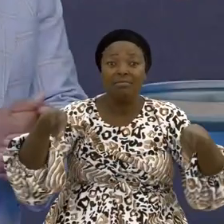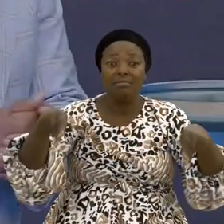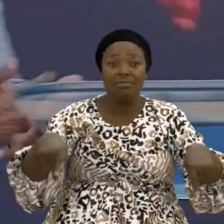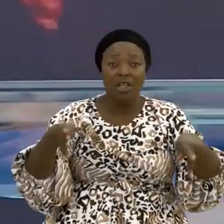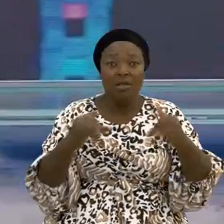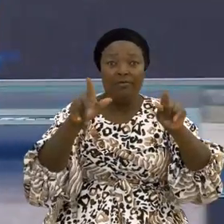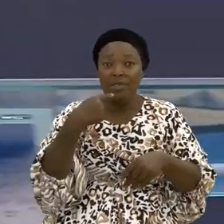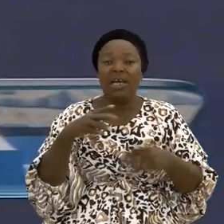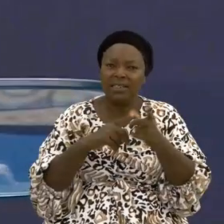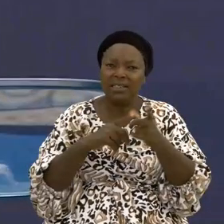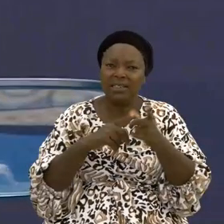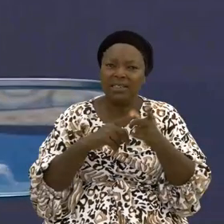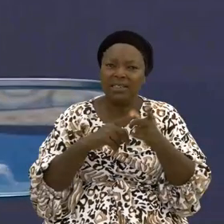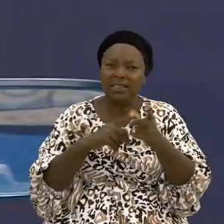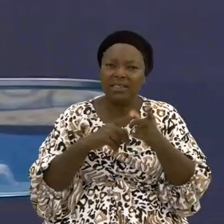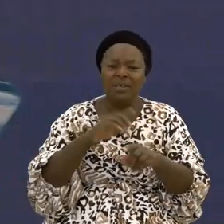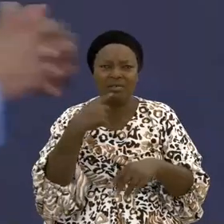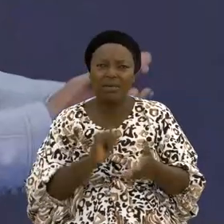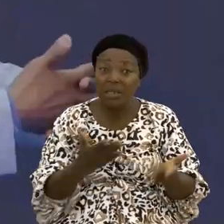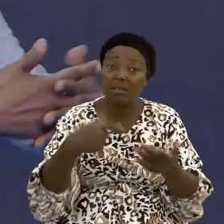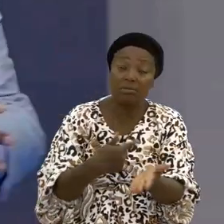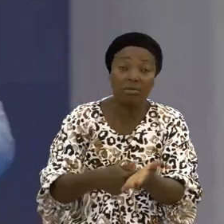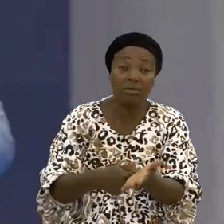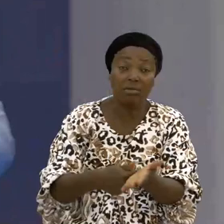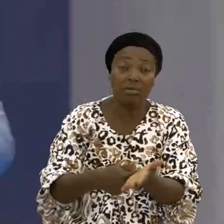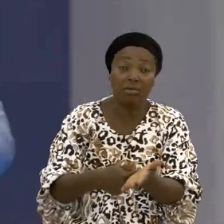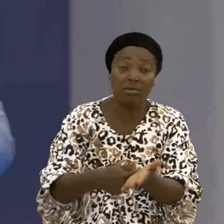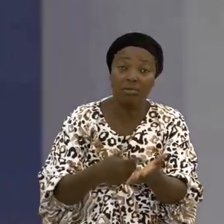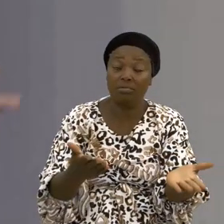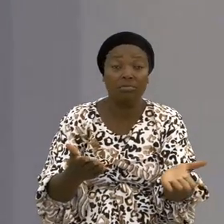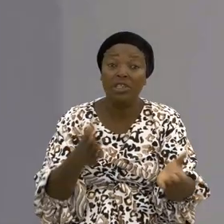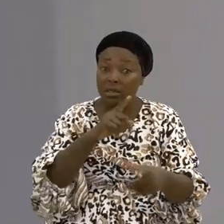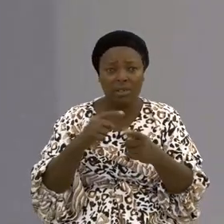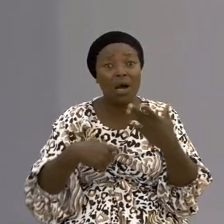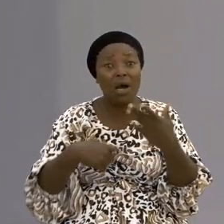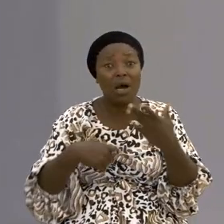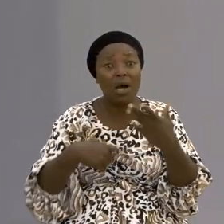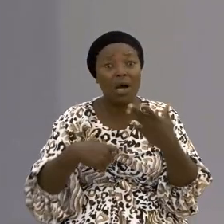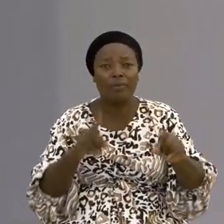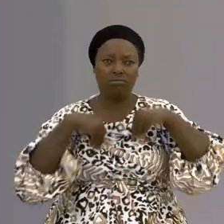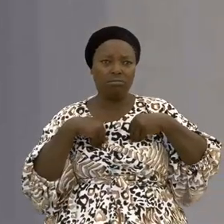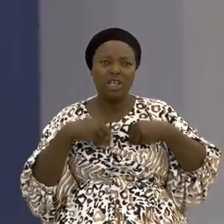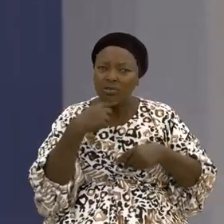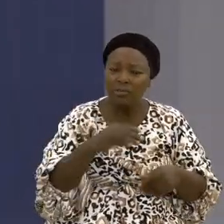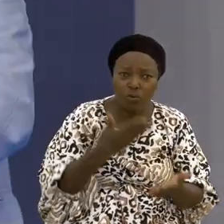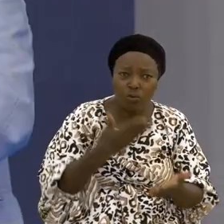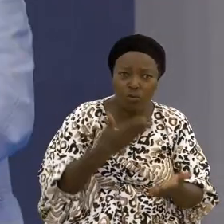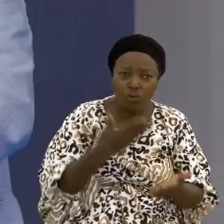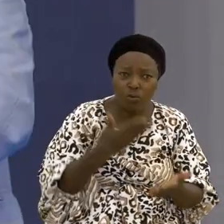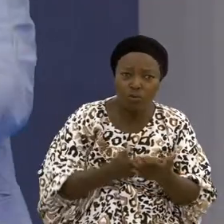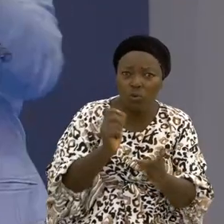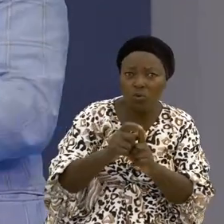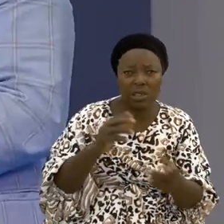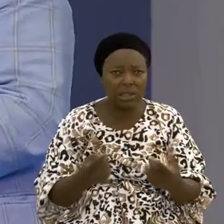he told them, here is the gospel, they accepted. When he told them, here is the good news, they accepted. When he told them, Christ